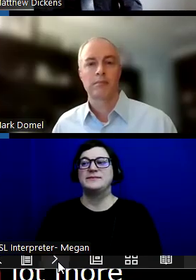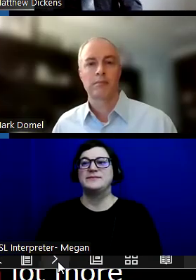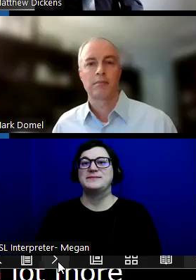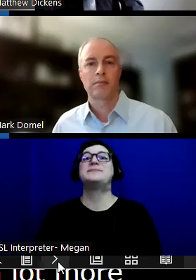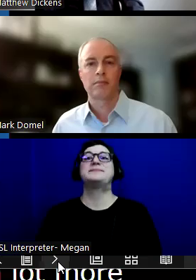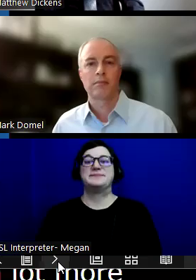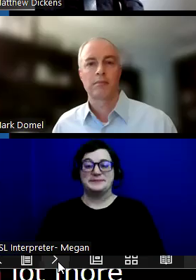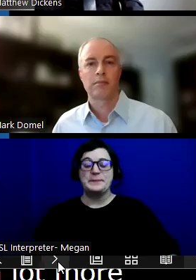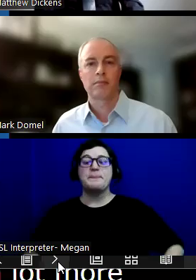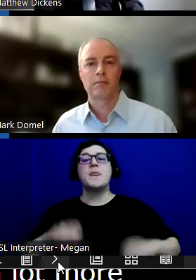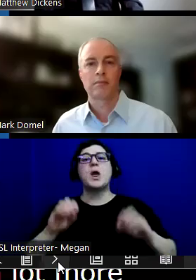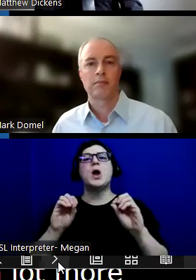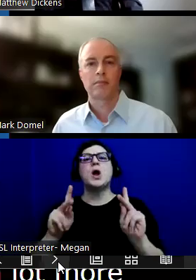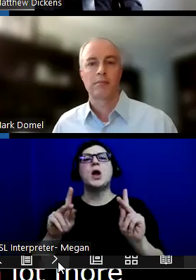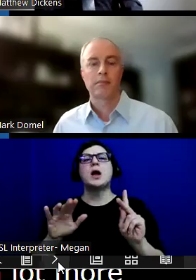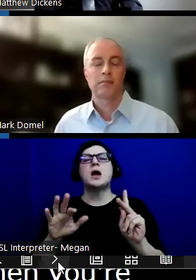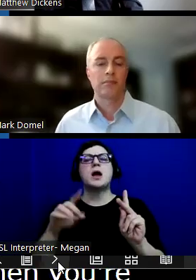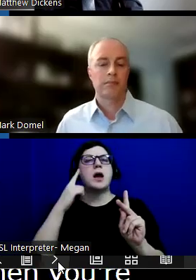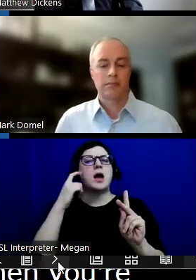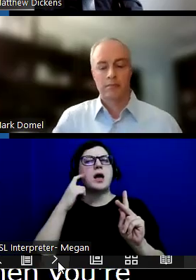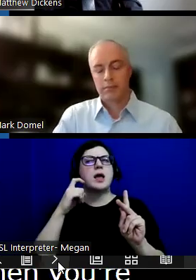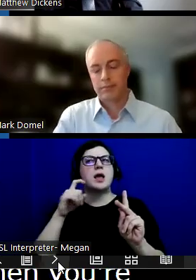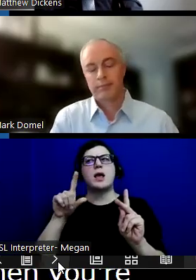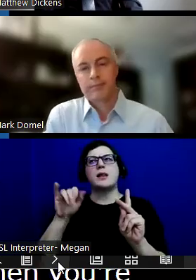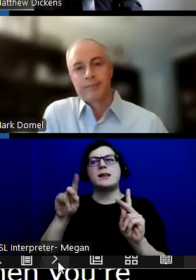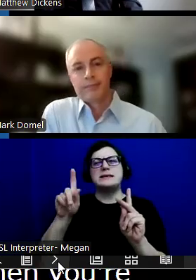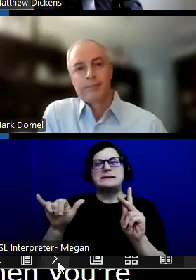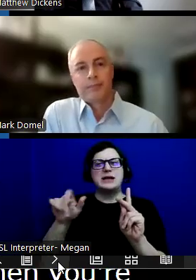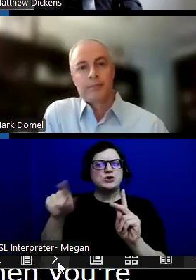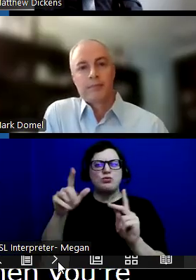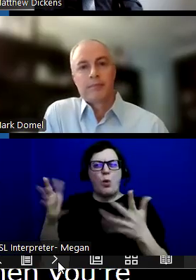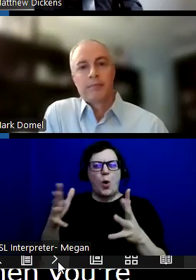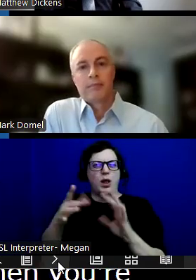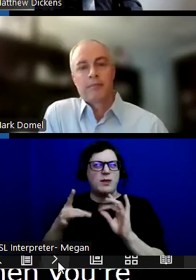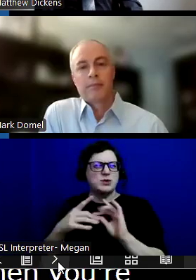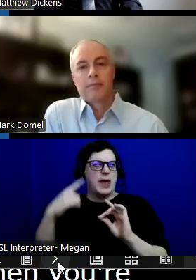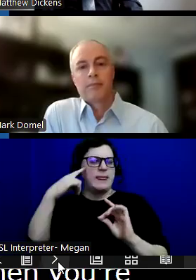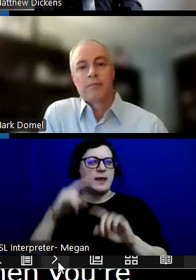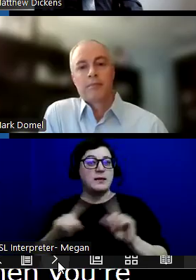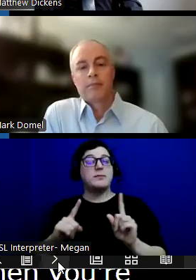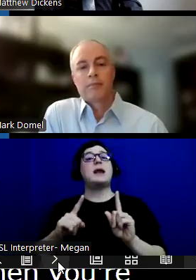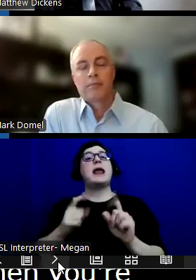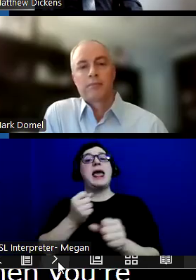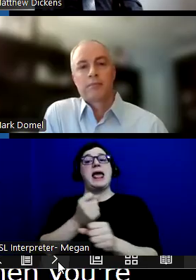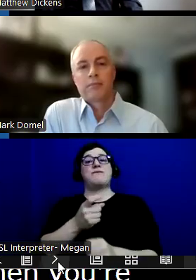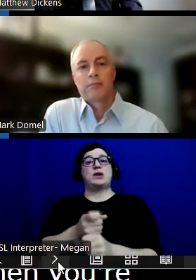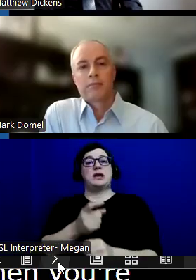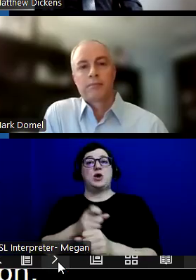Yeah, okay. Believe you said this, Lindsay, but do they have to reapply if each year if